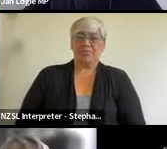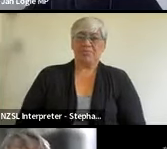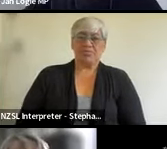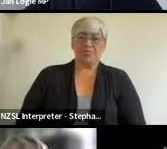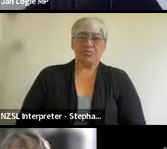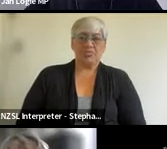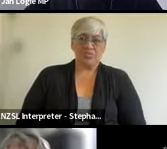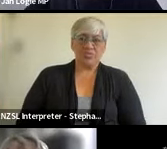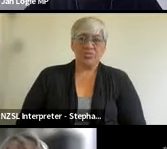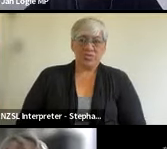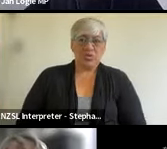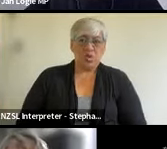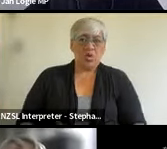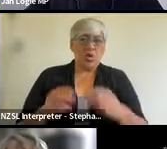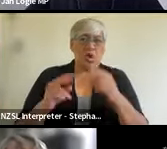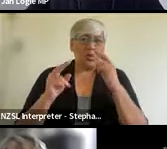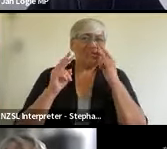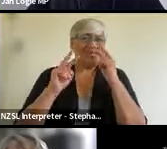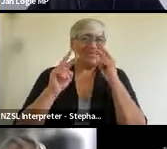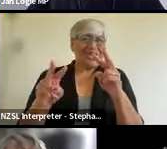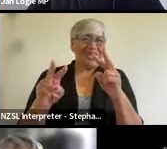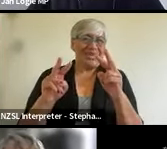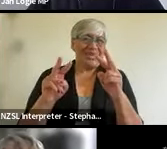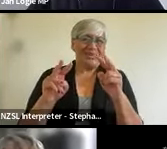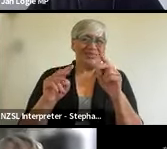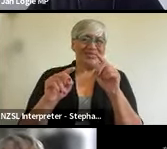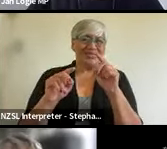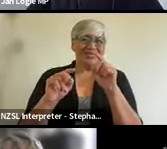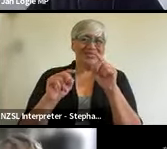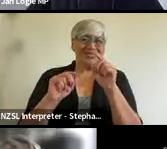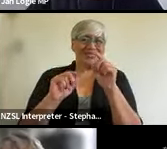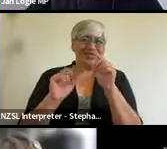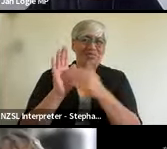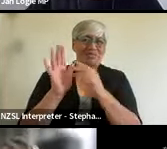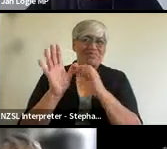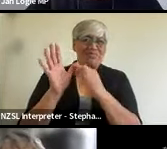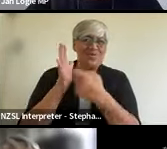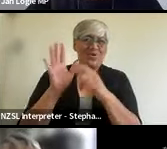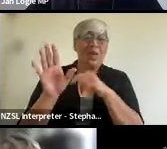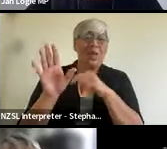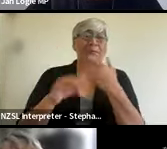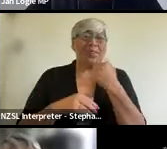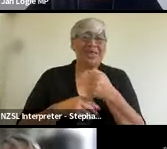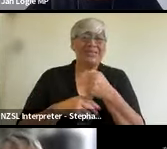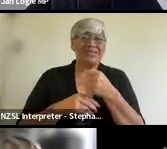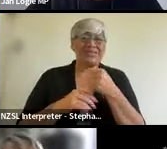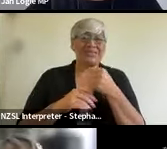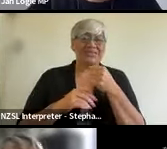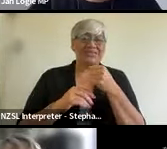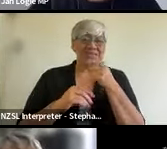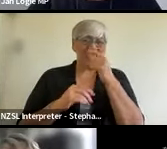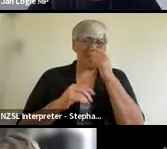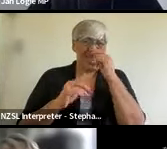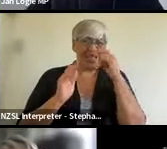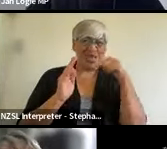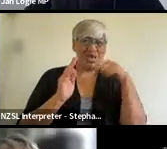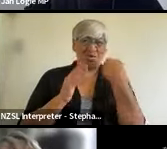We can see you on screen there, Mary. If you'd like to turn your camera on and